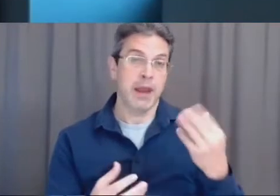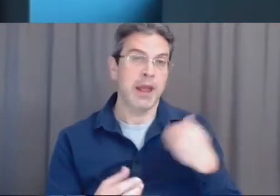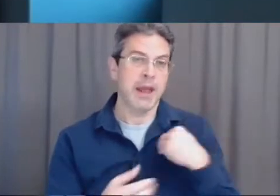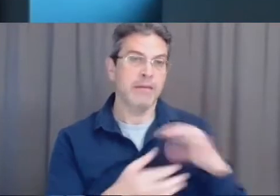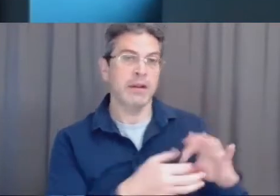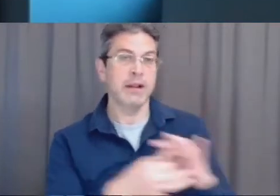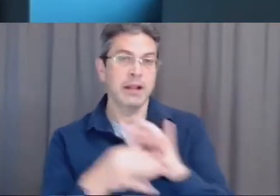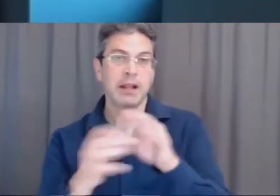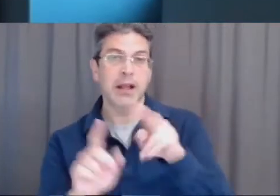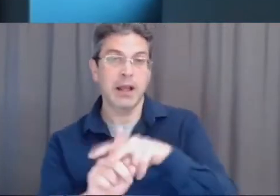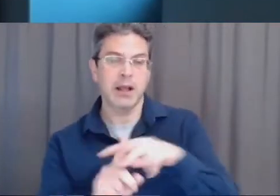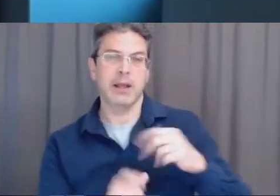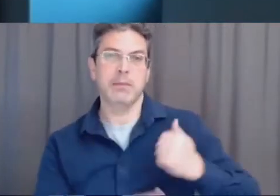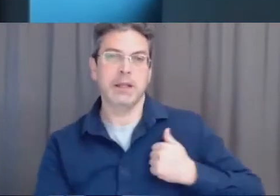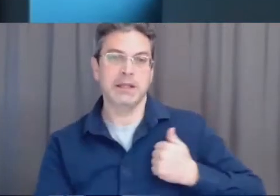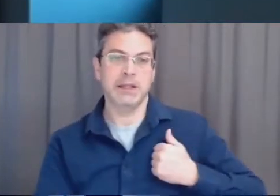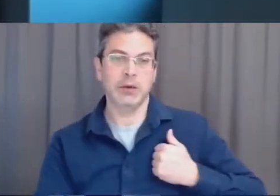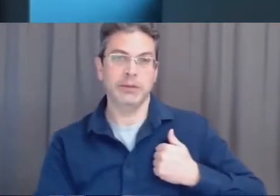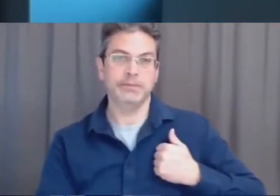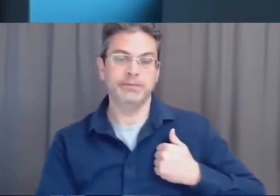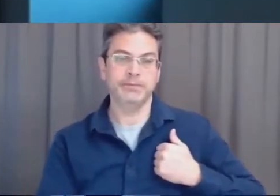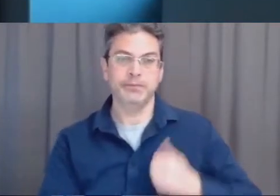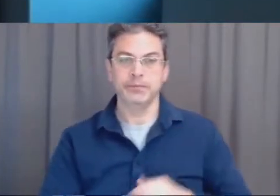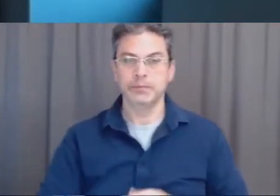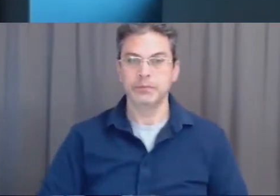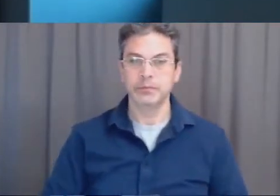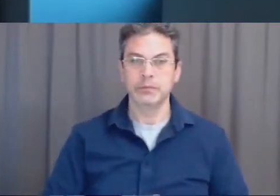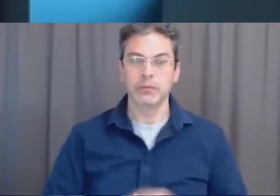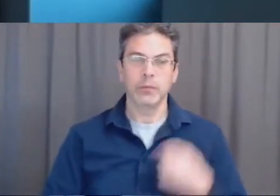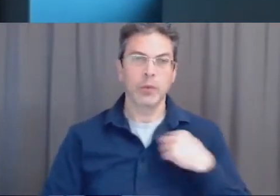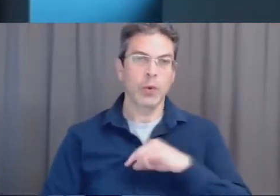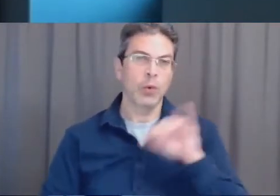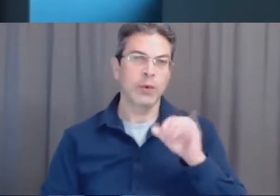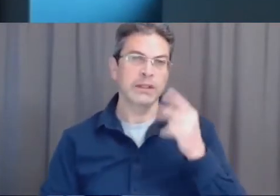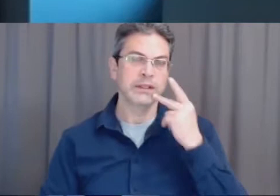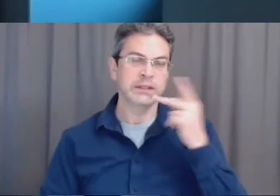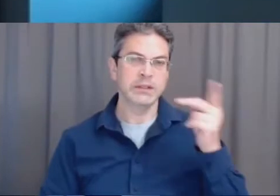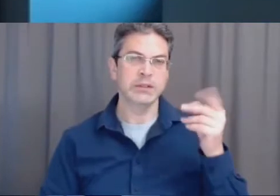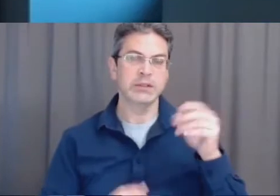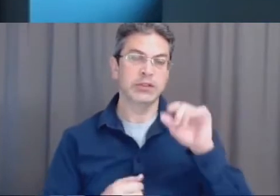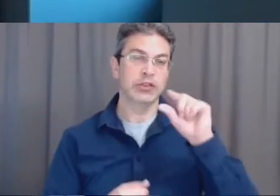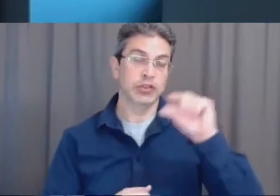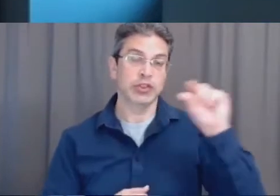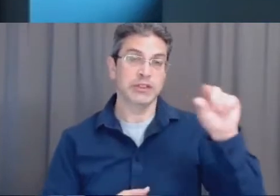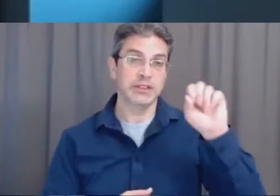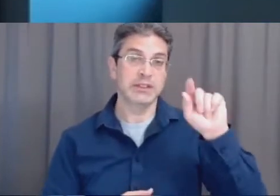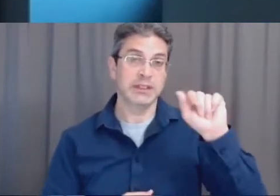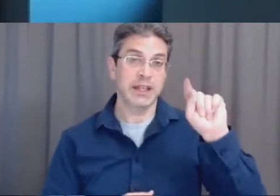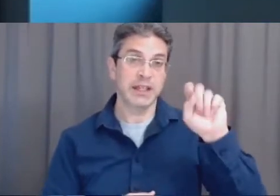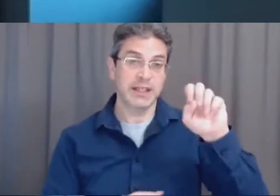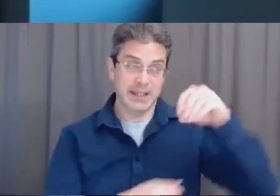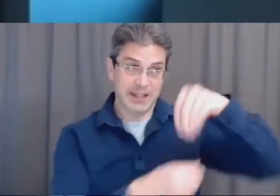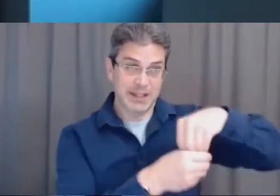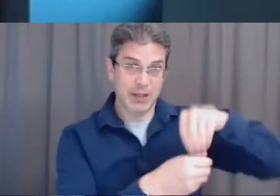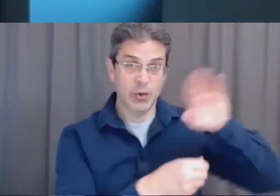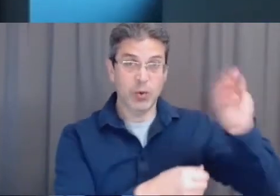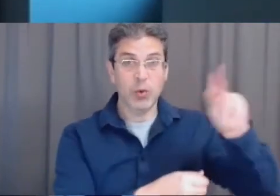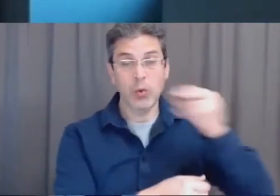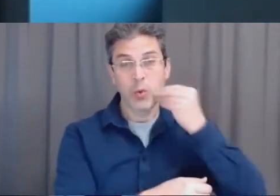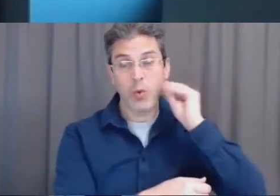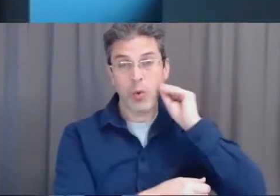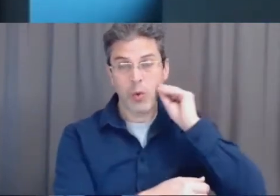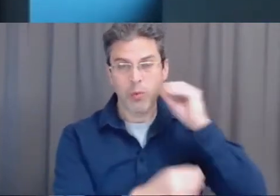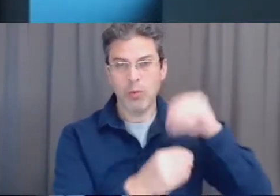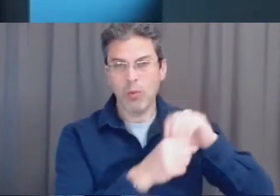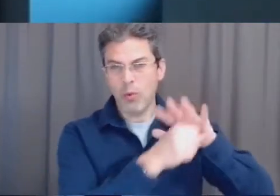as well. We've also witnessed the growing repressiveness of the Chinese state at home, including the forced